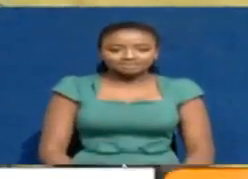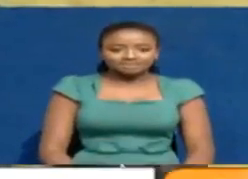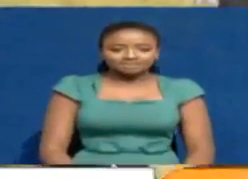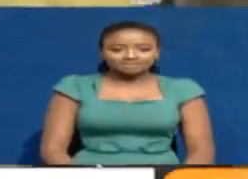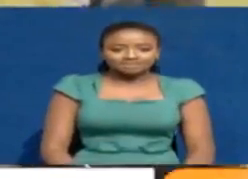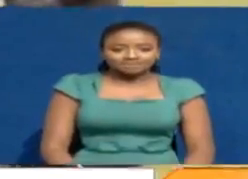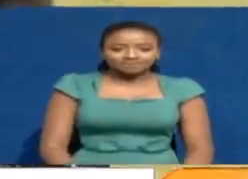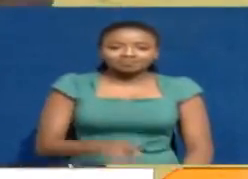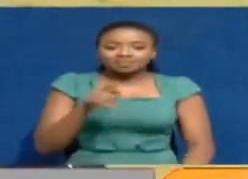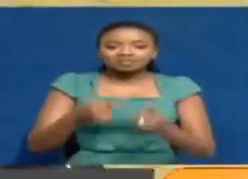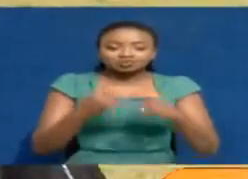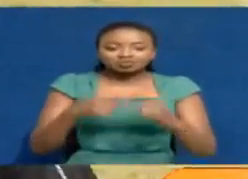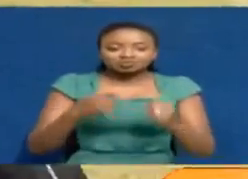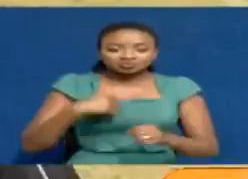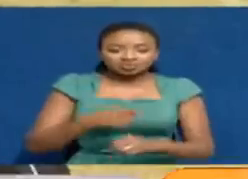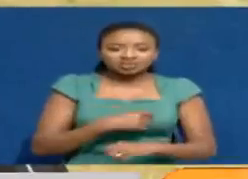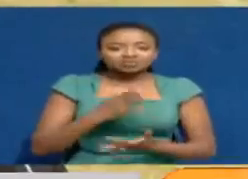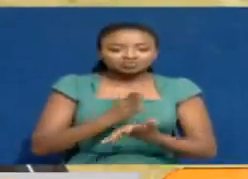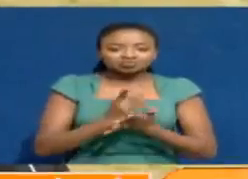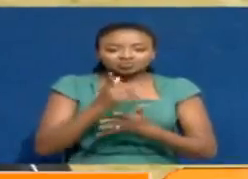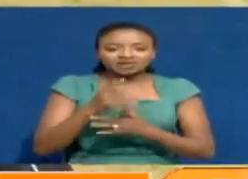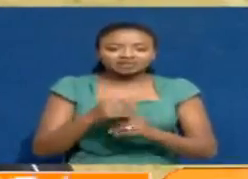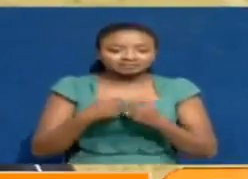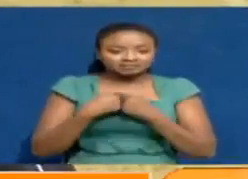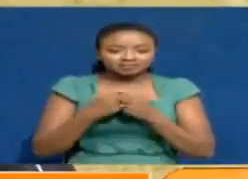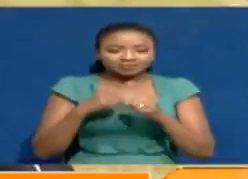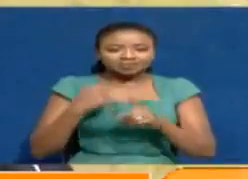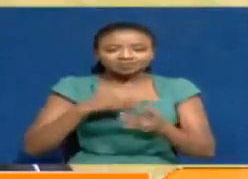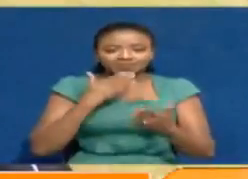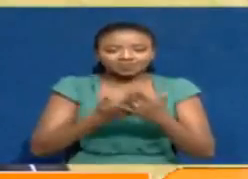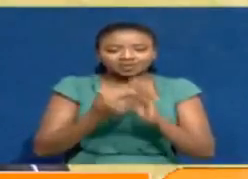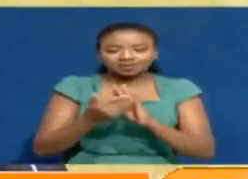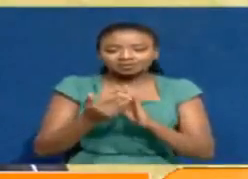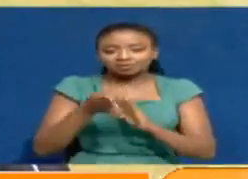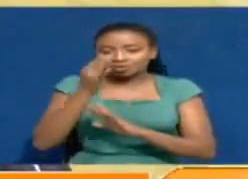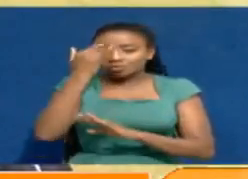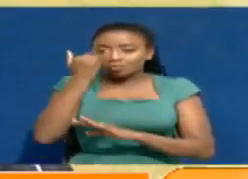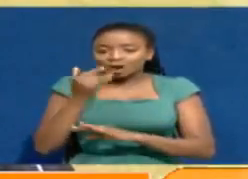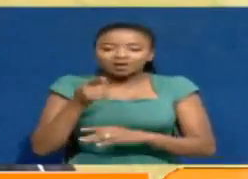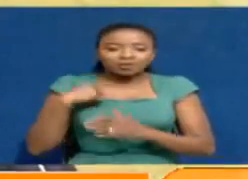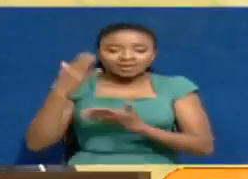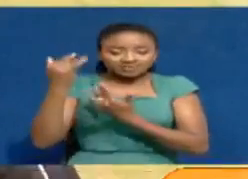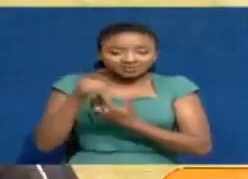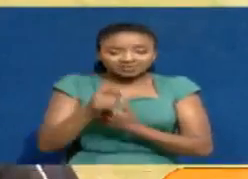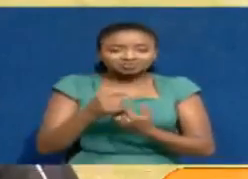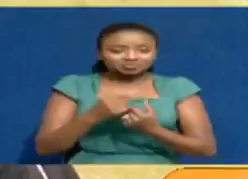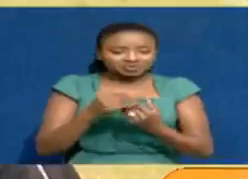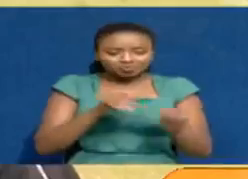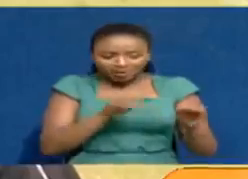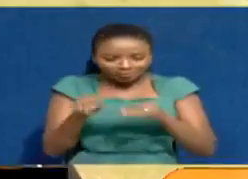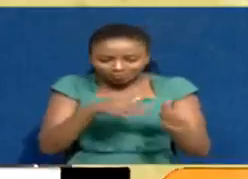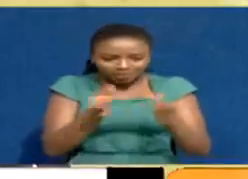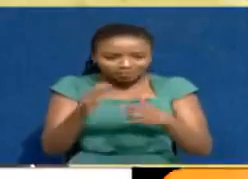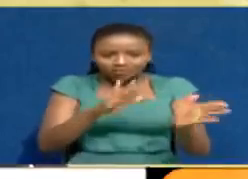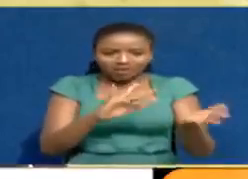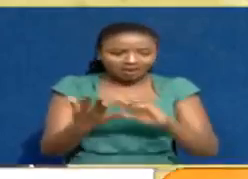Ni game yetu ya away. Ngaje iko kwa tafu yetu. Hayo tunashukuru. Tulikuwa tunatarajia itakuwa hivi. Itakuwa ni game of tactics.